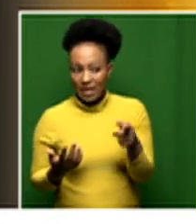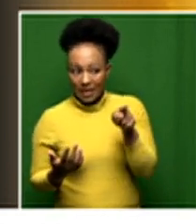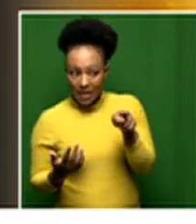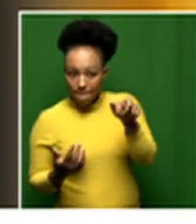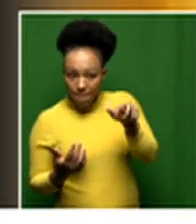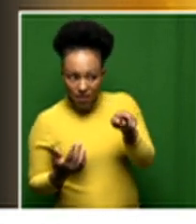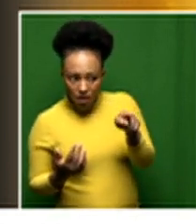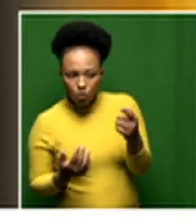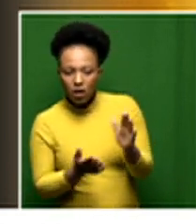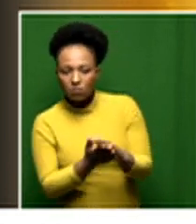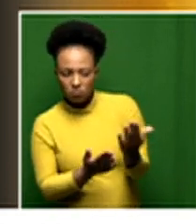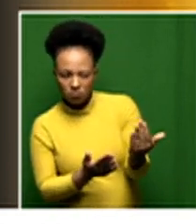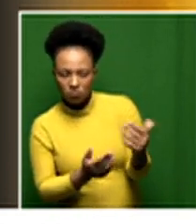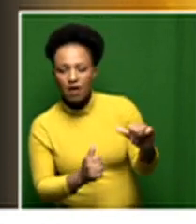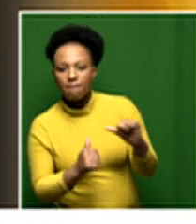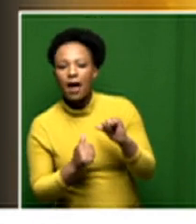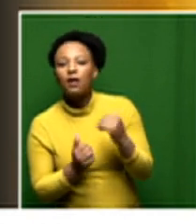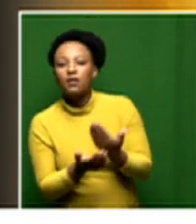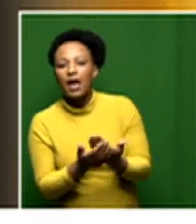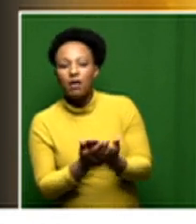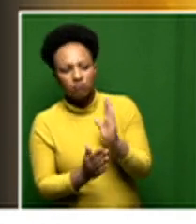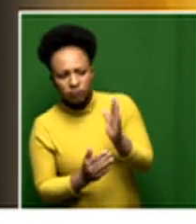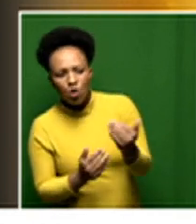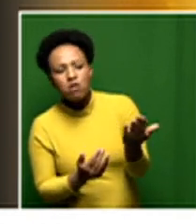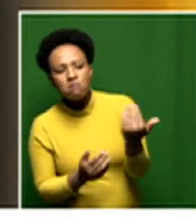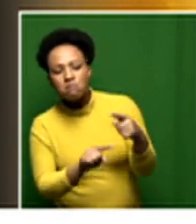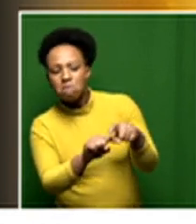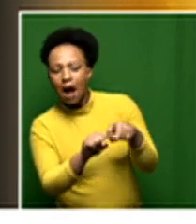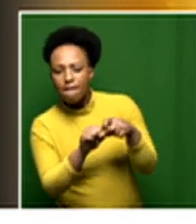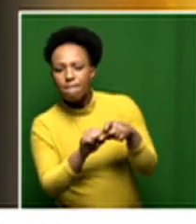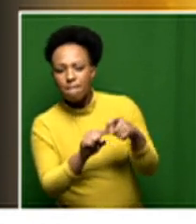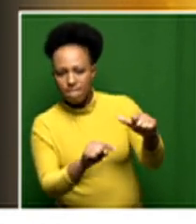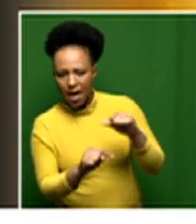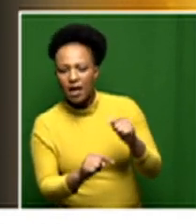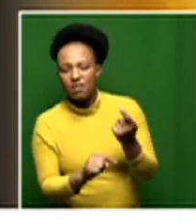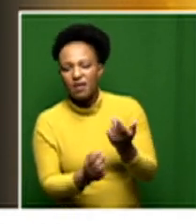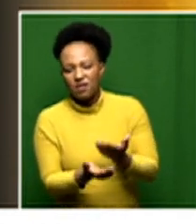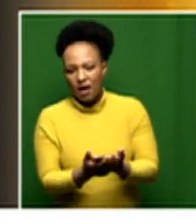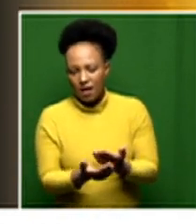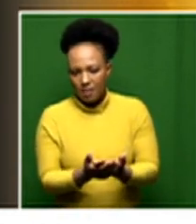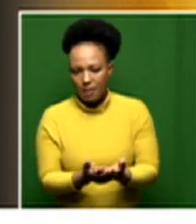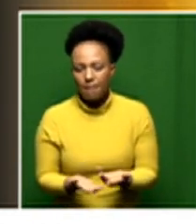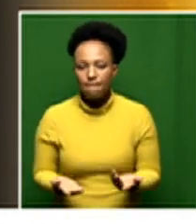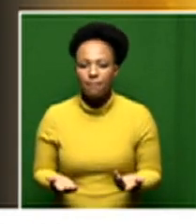can be recovered from the co-conspirators directly. Okay. But also,